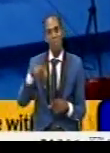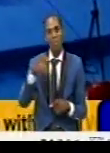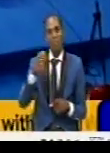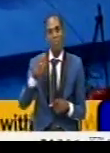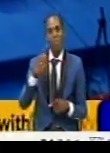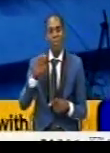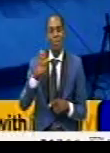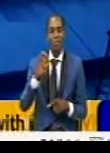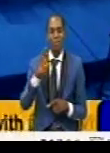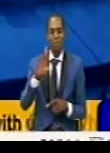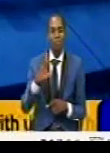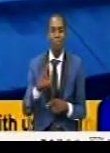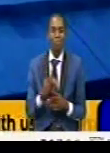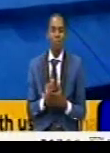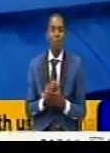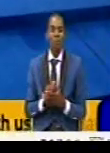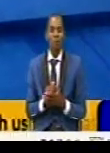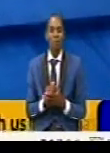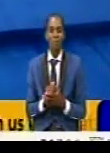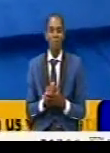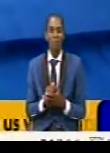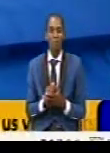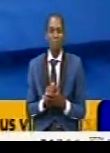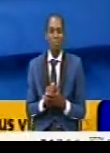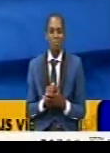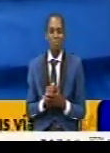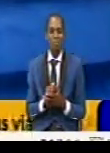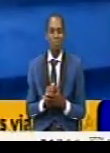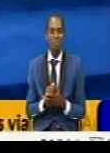My name is Brother Peter Ido